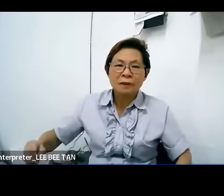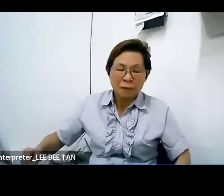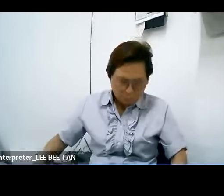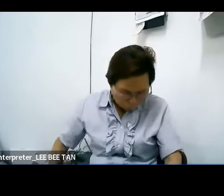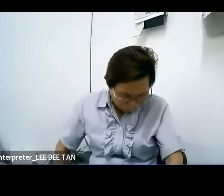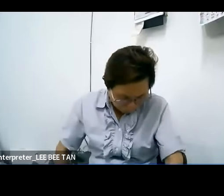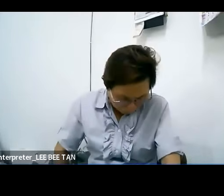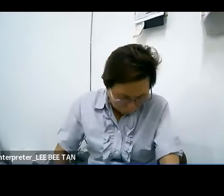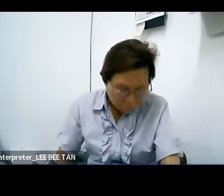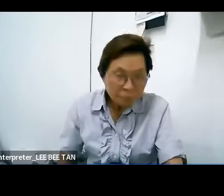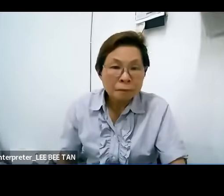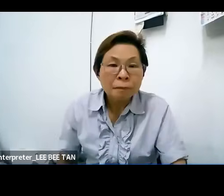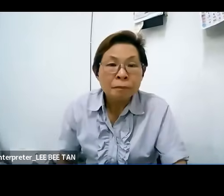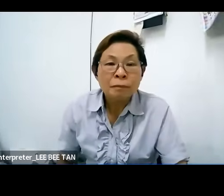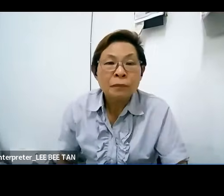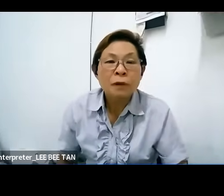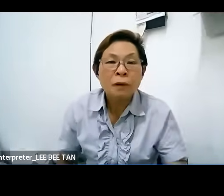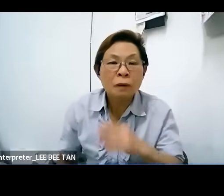Right.